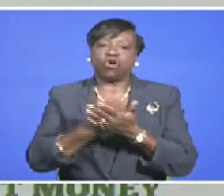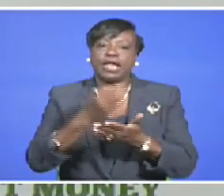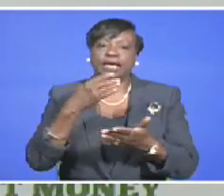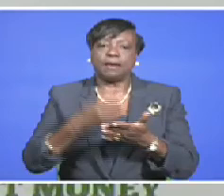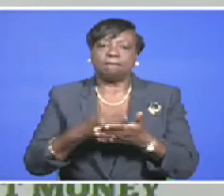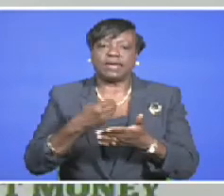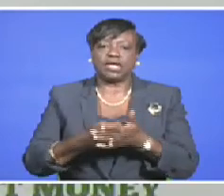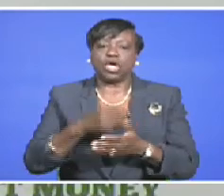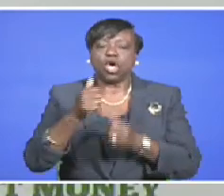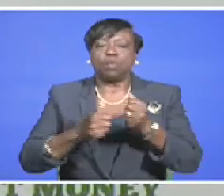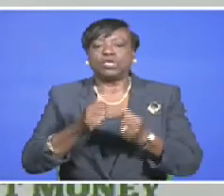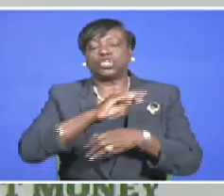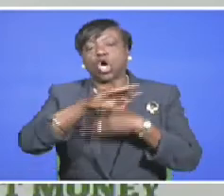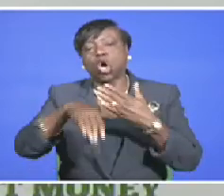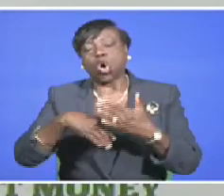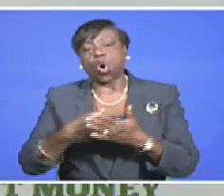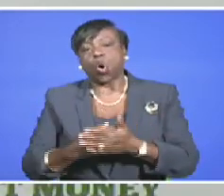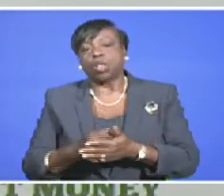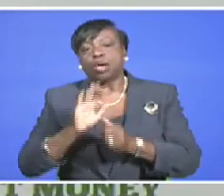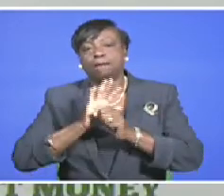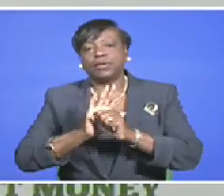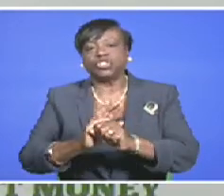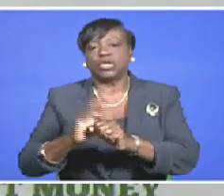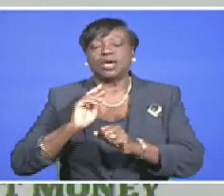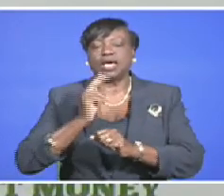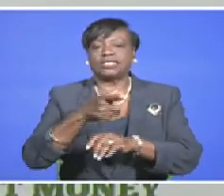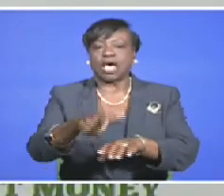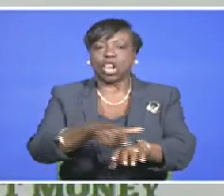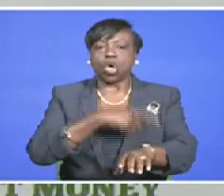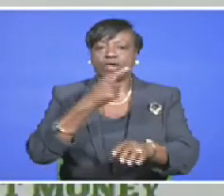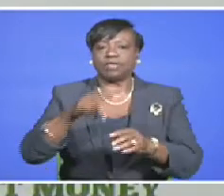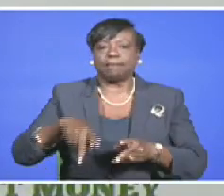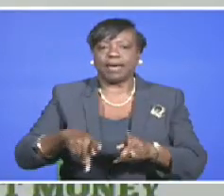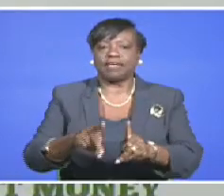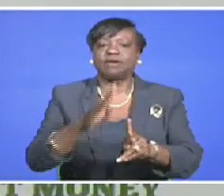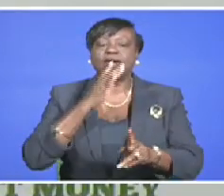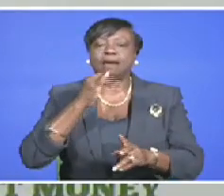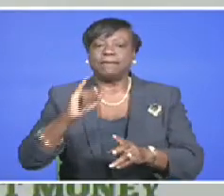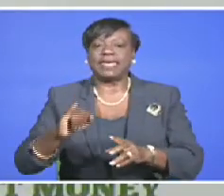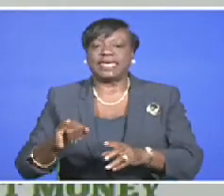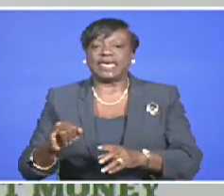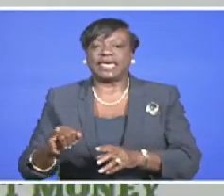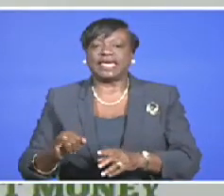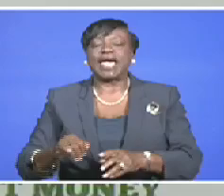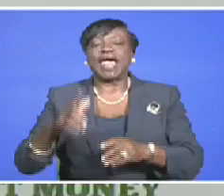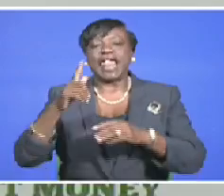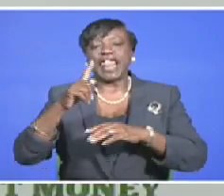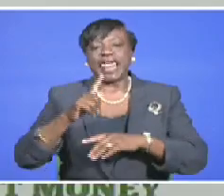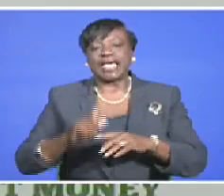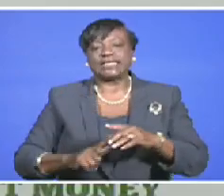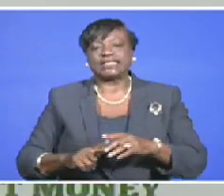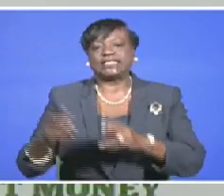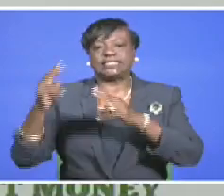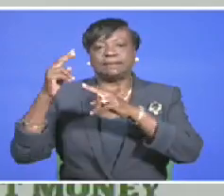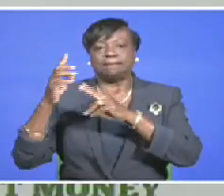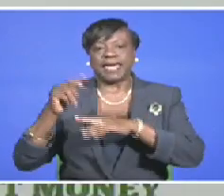all pushing us along the desired path of being less dependent on physical cash in our daily lives.